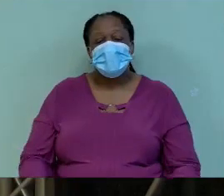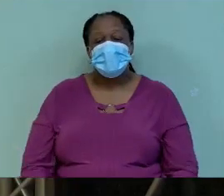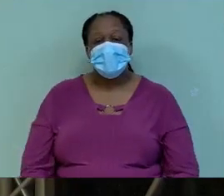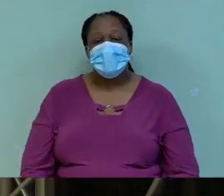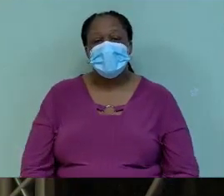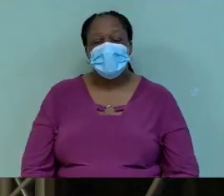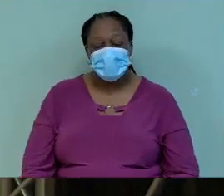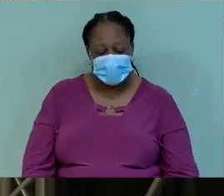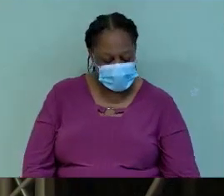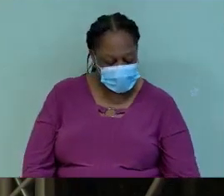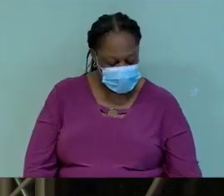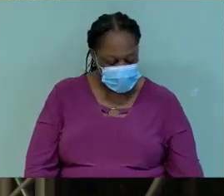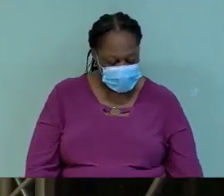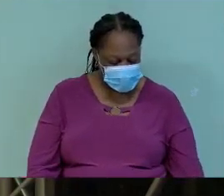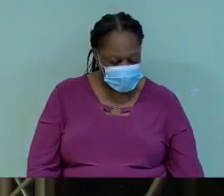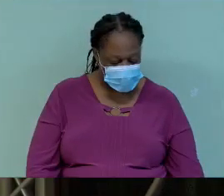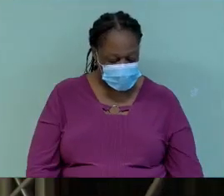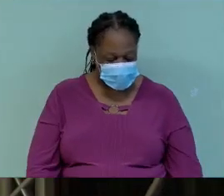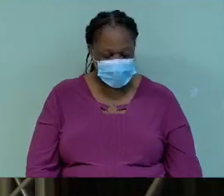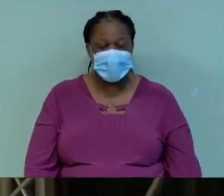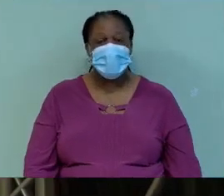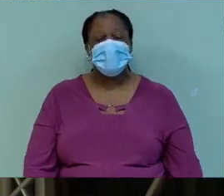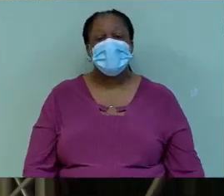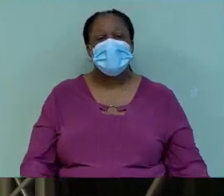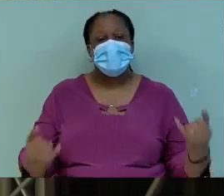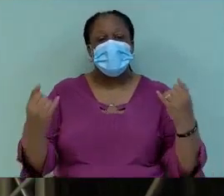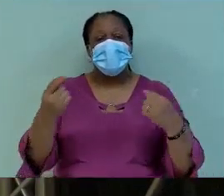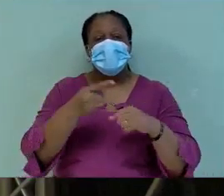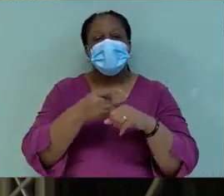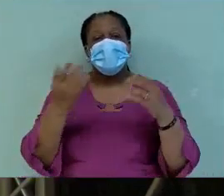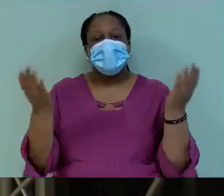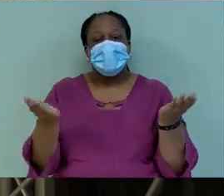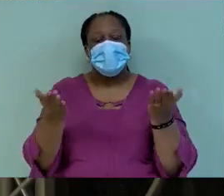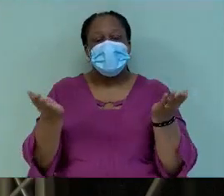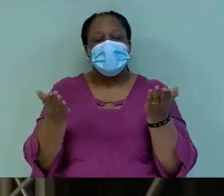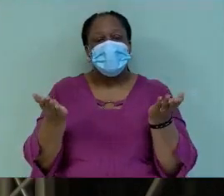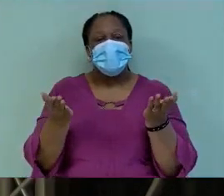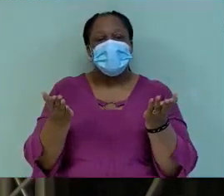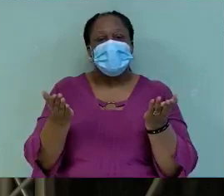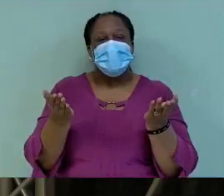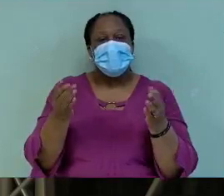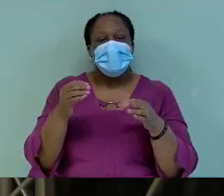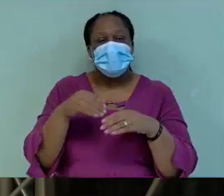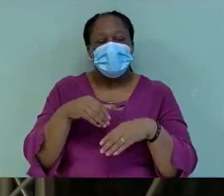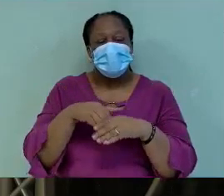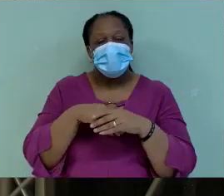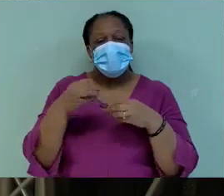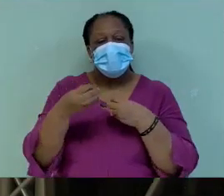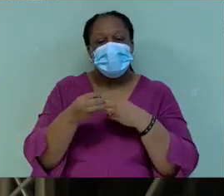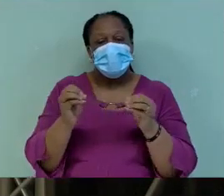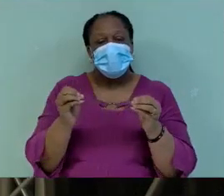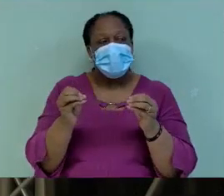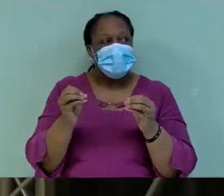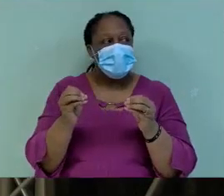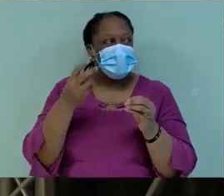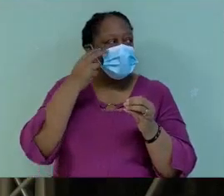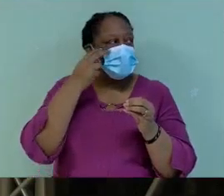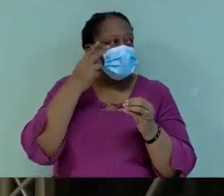Today, here at NEMA, we saw His Excellency, the Resident